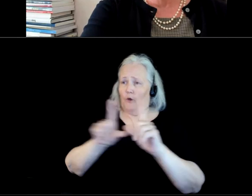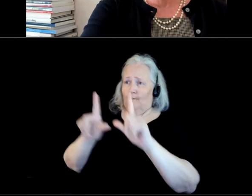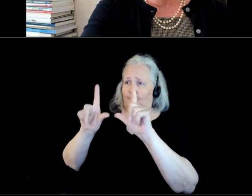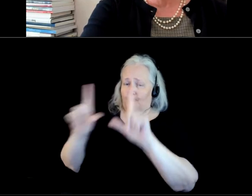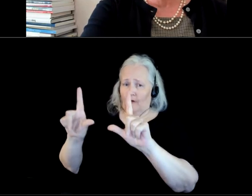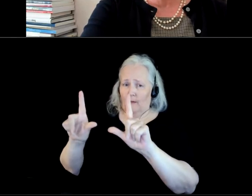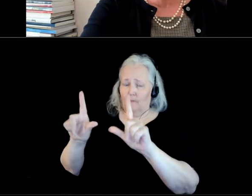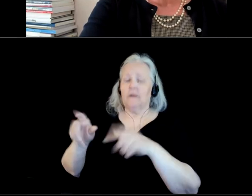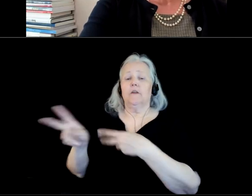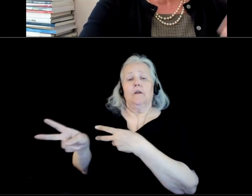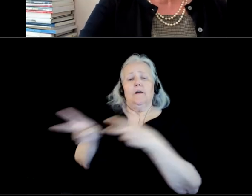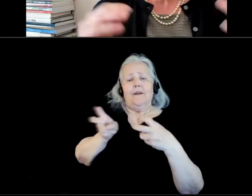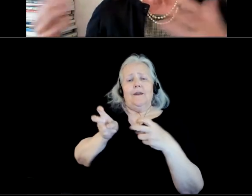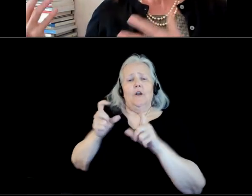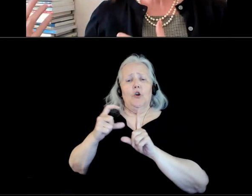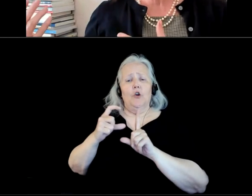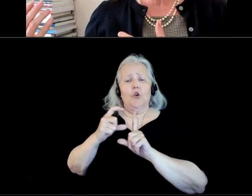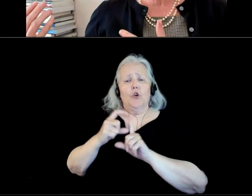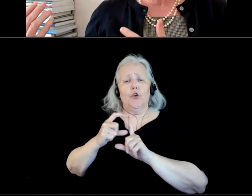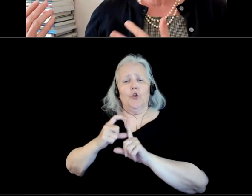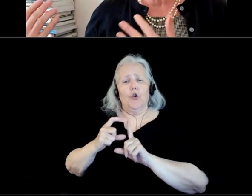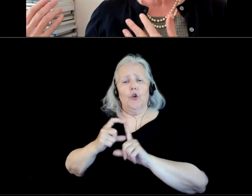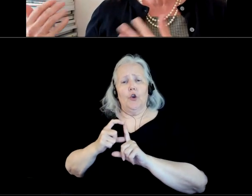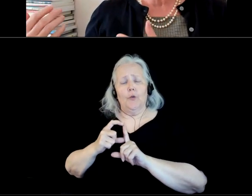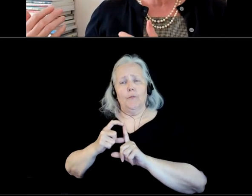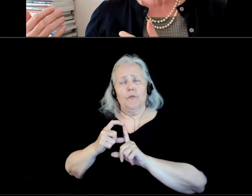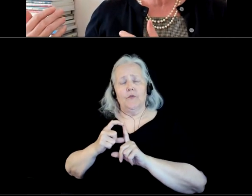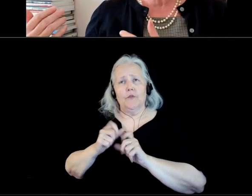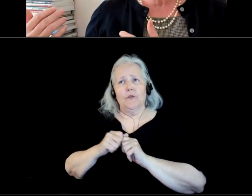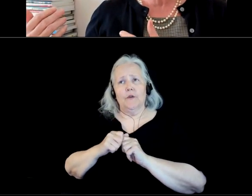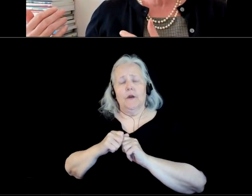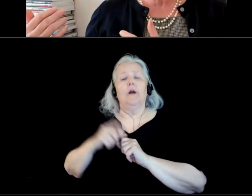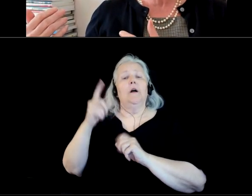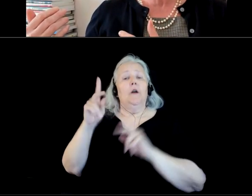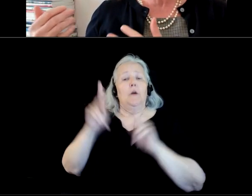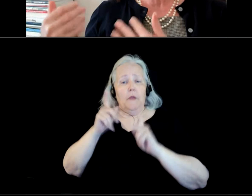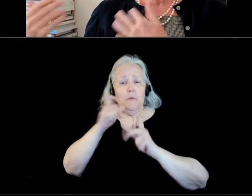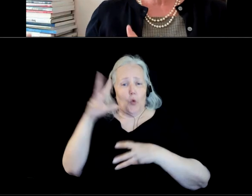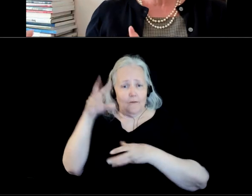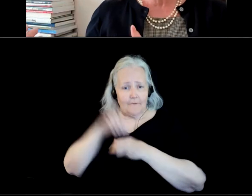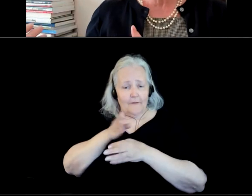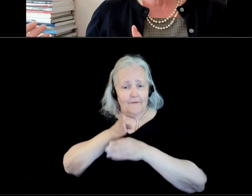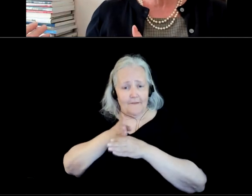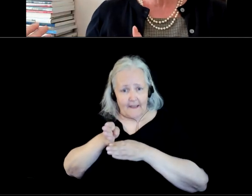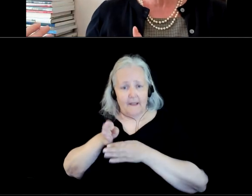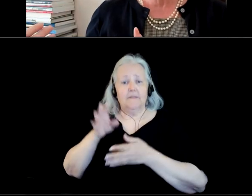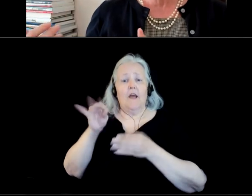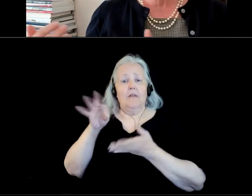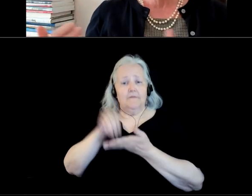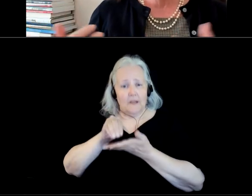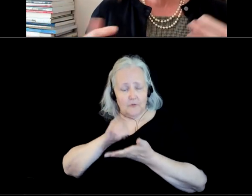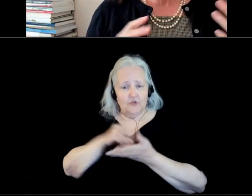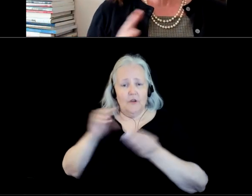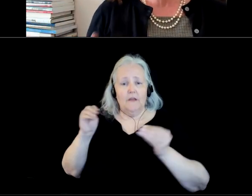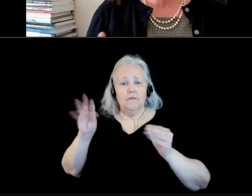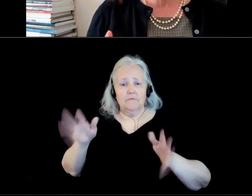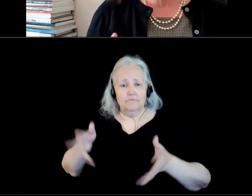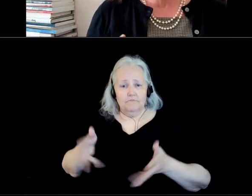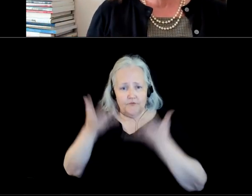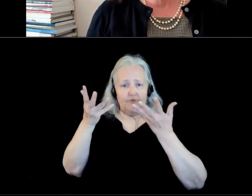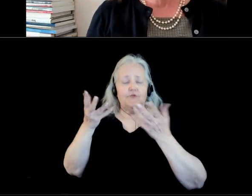from, you know, for people who are in language documentation and revitalization adjacent disciplines in linguistics, those